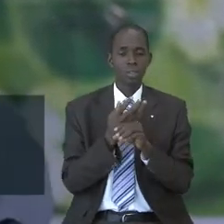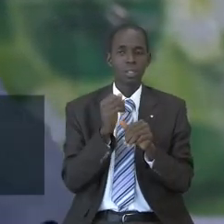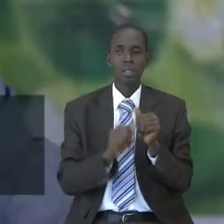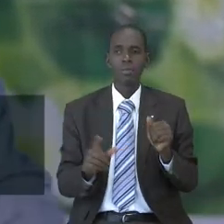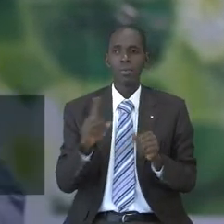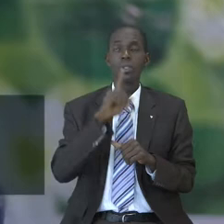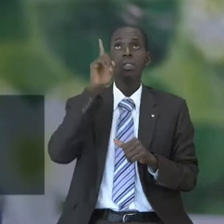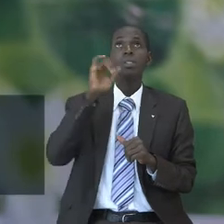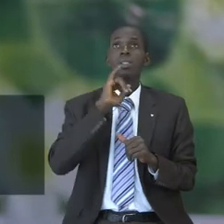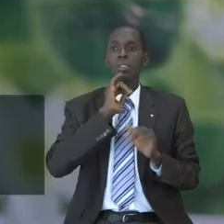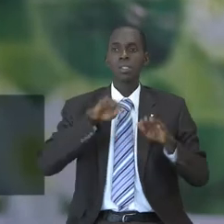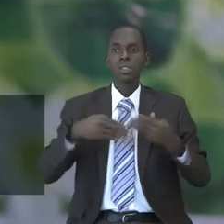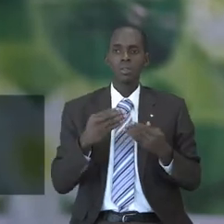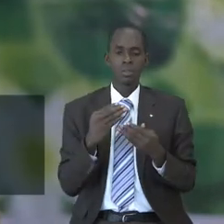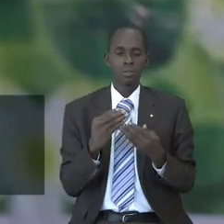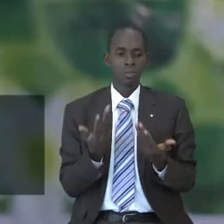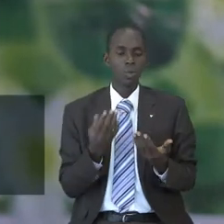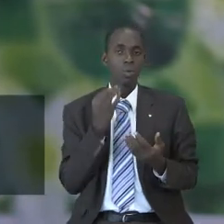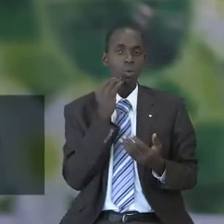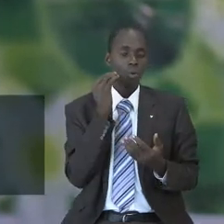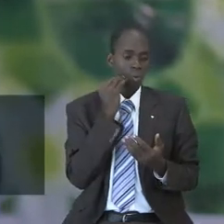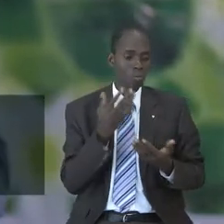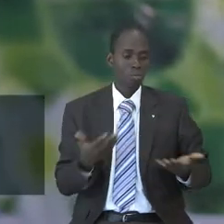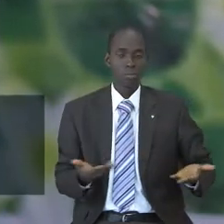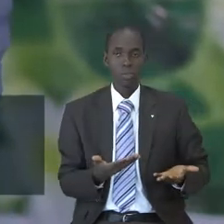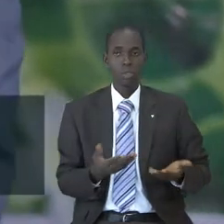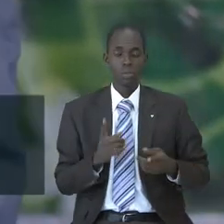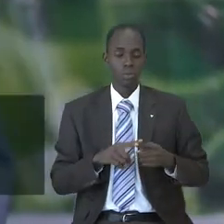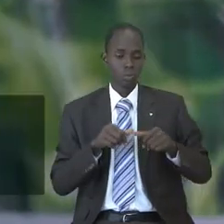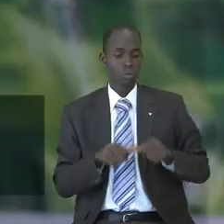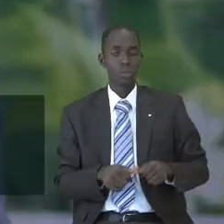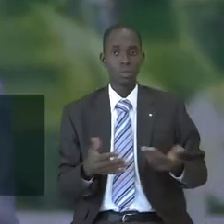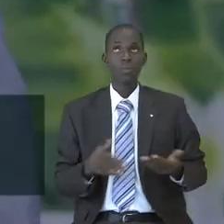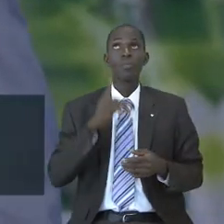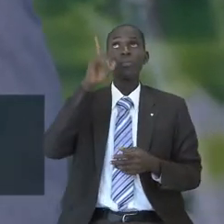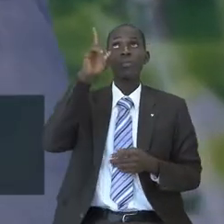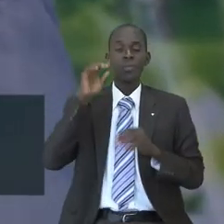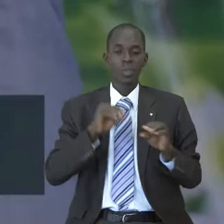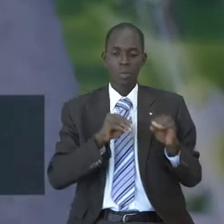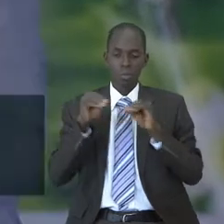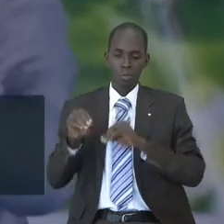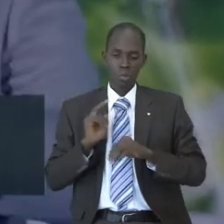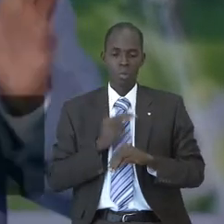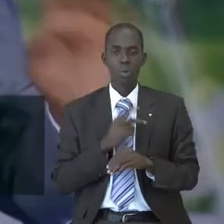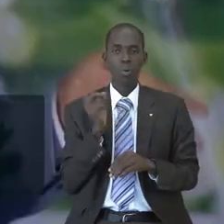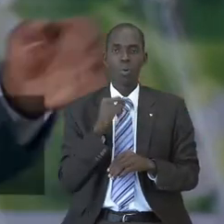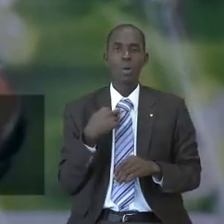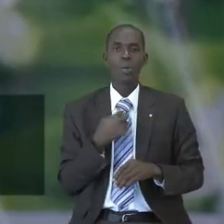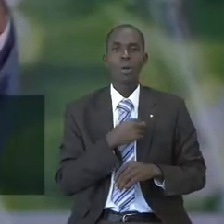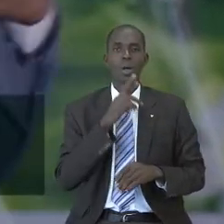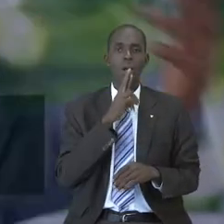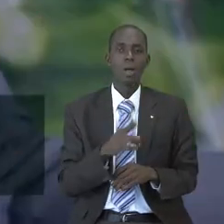us accommodation here, habitation here. He put us where we are. And